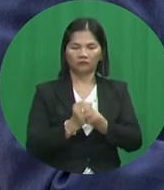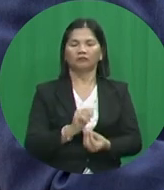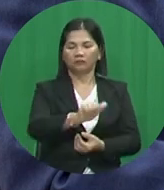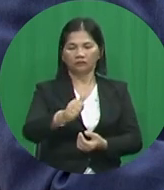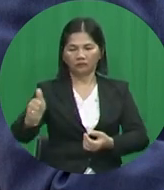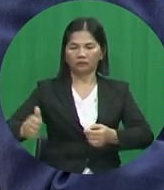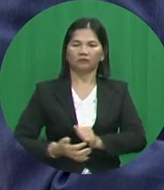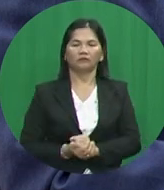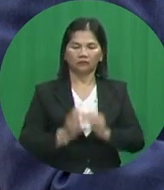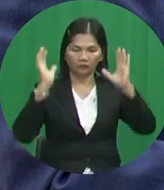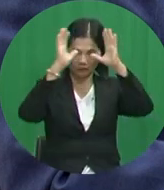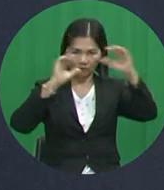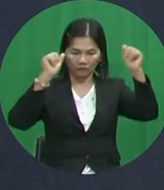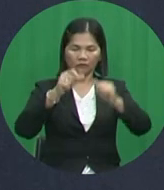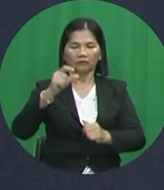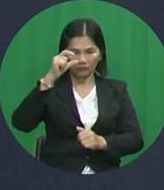Tin.